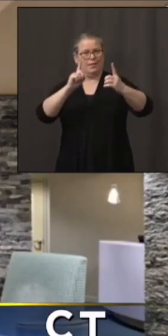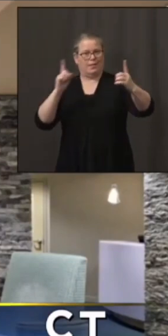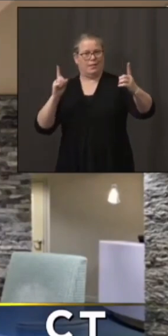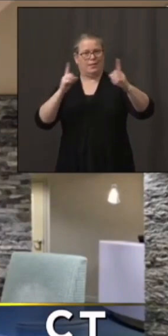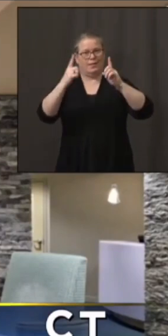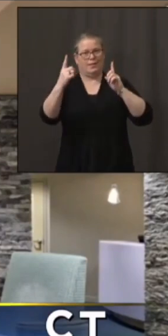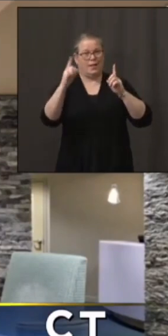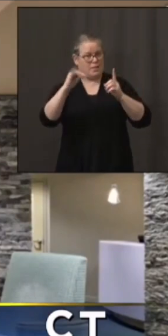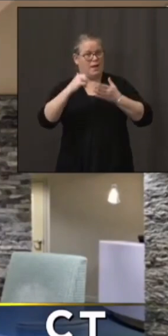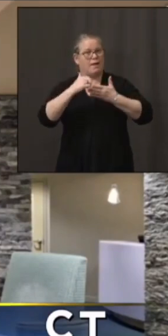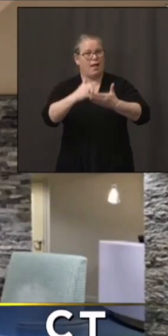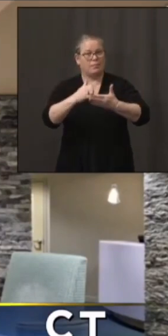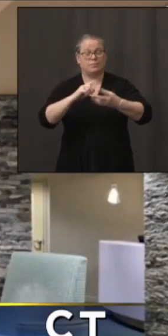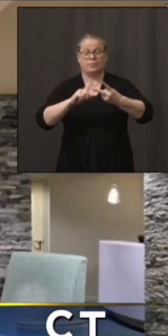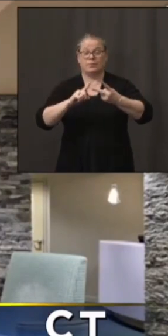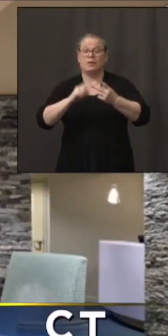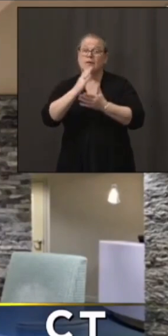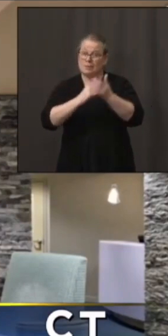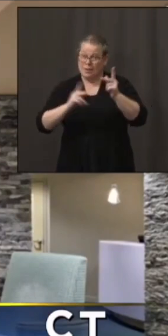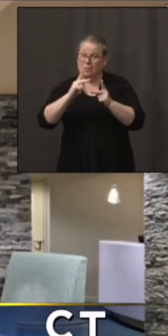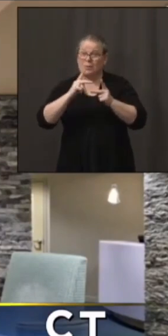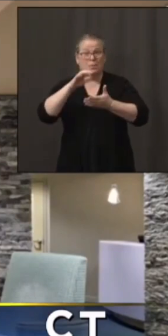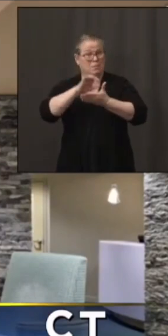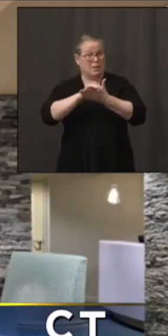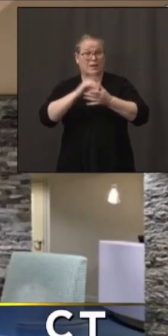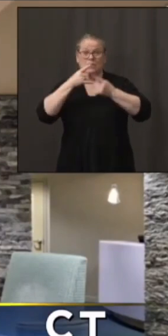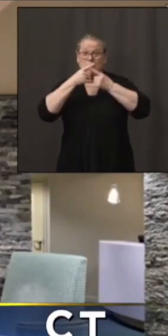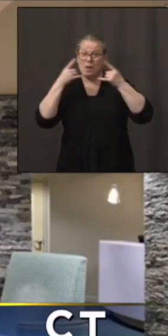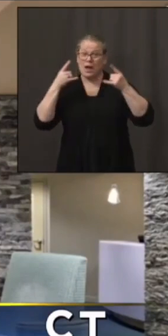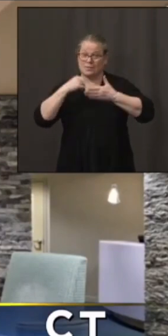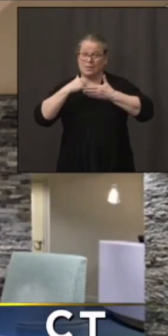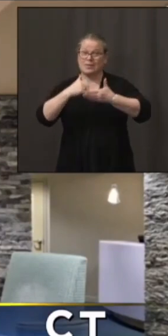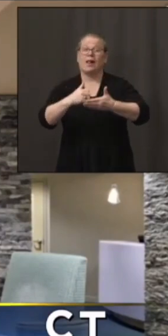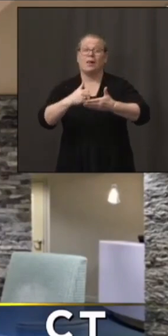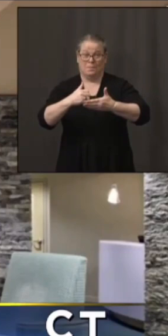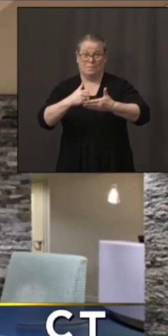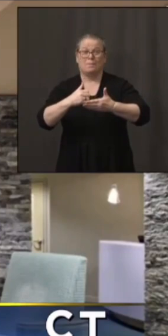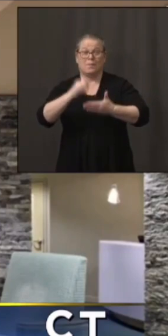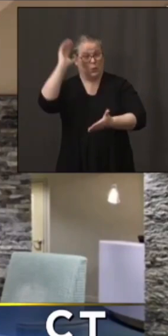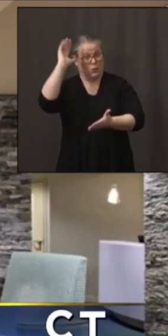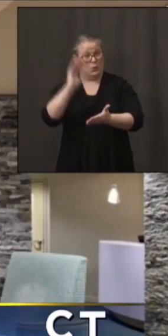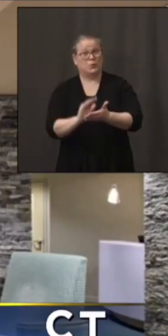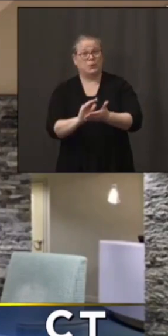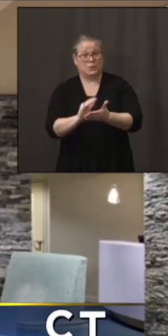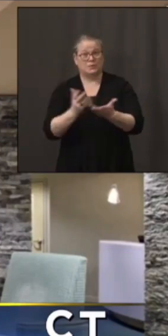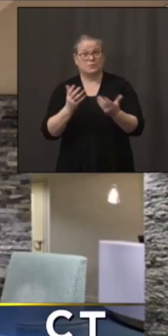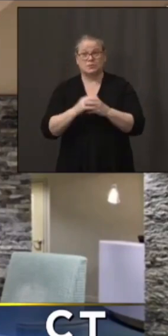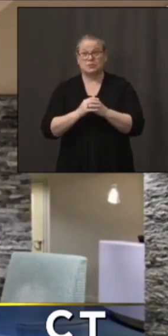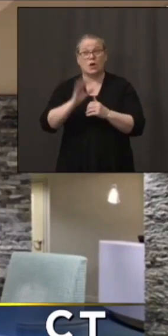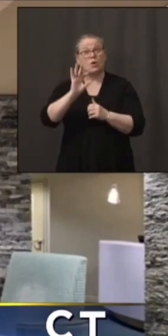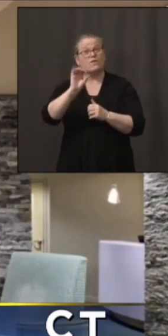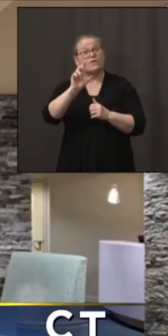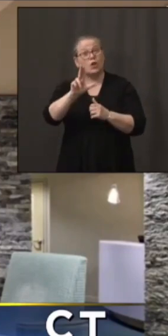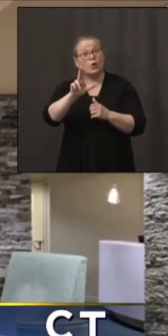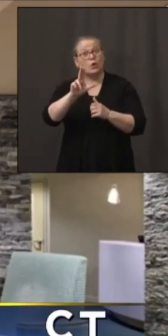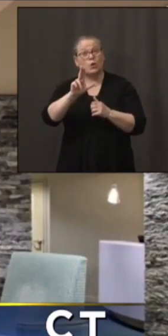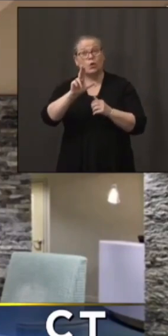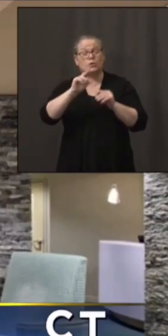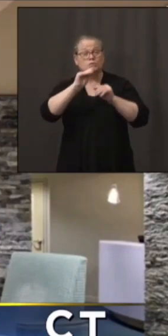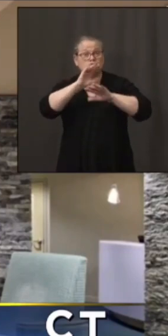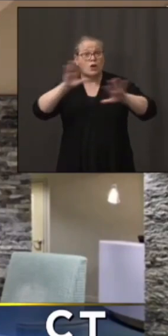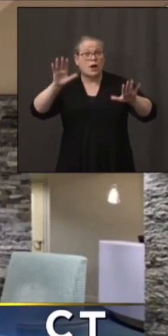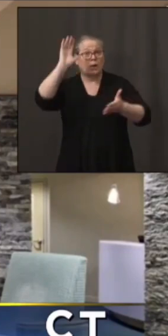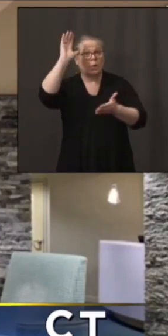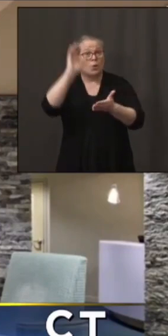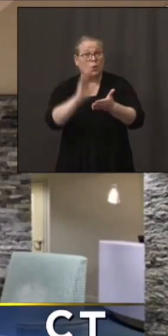helping as well. So we're not only seeing fewer flu cases, we're seeing less